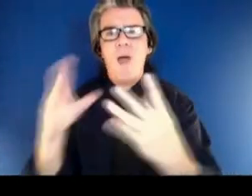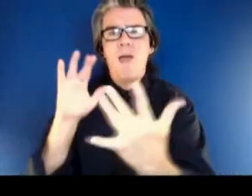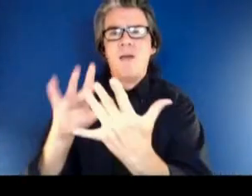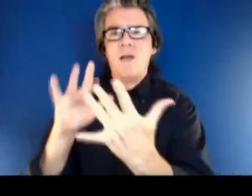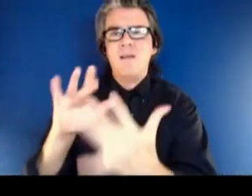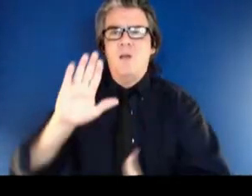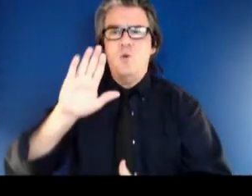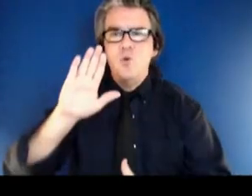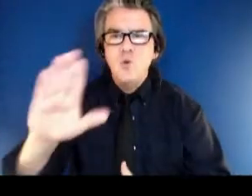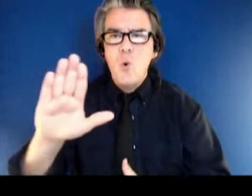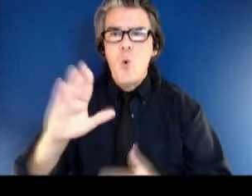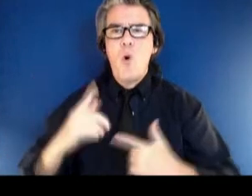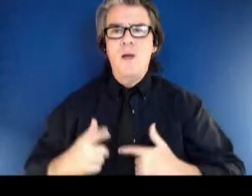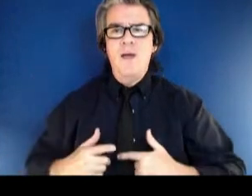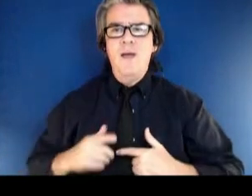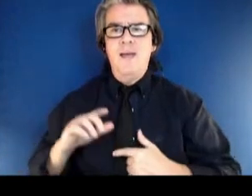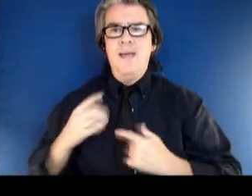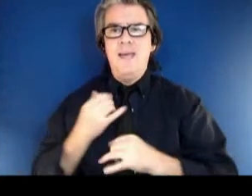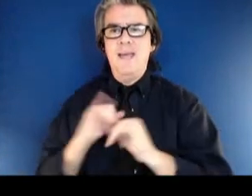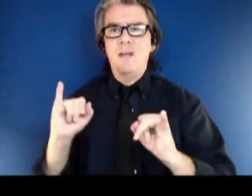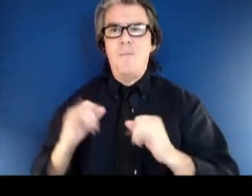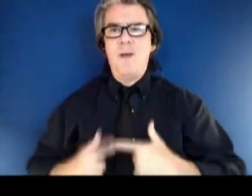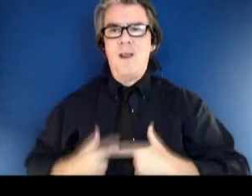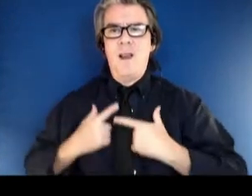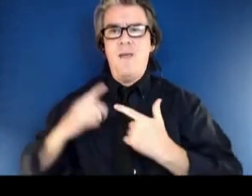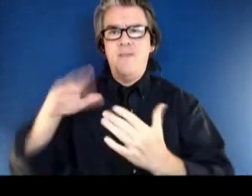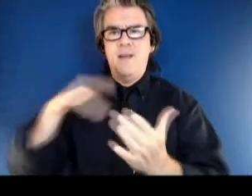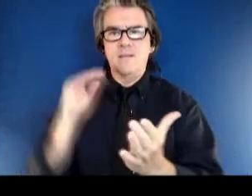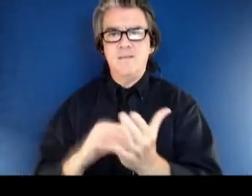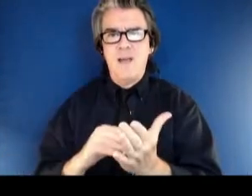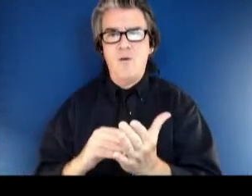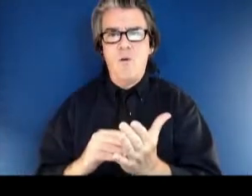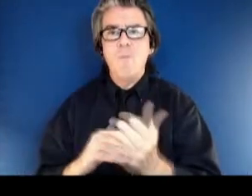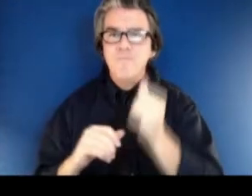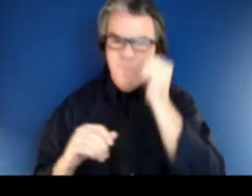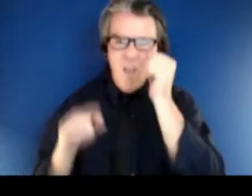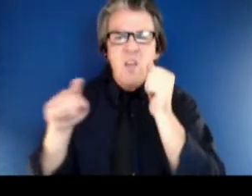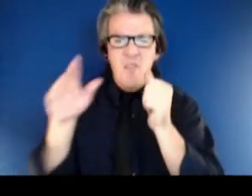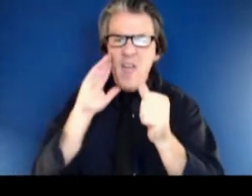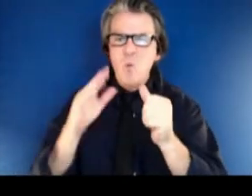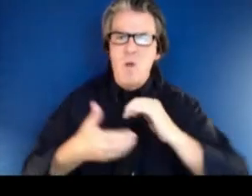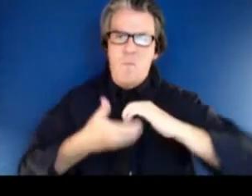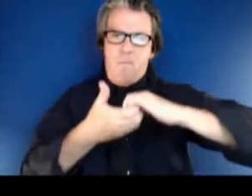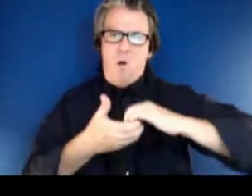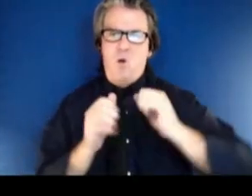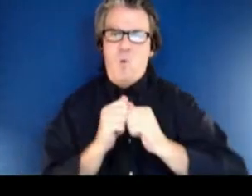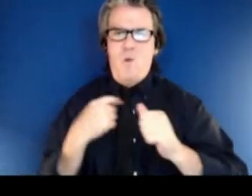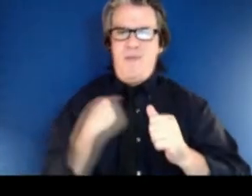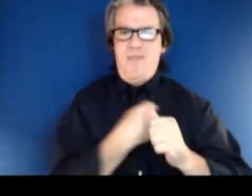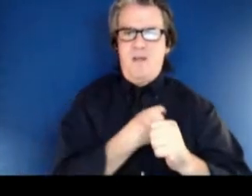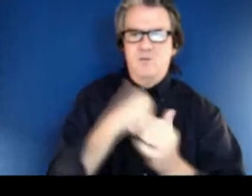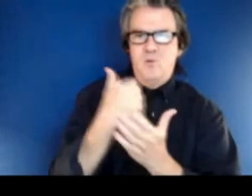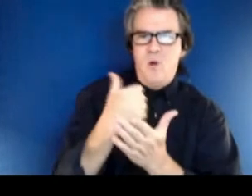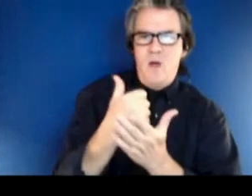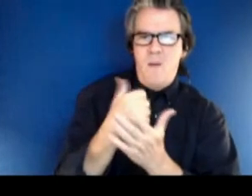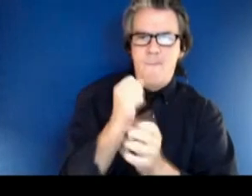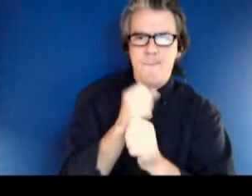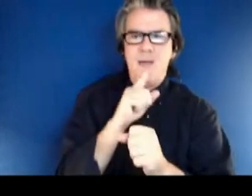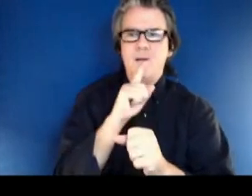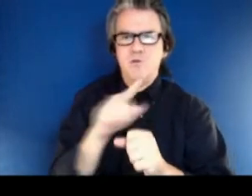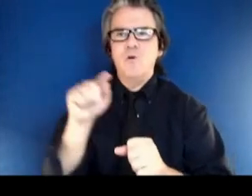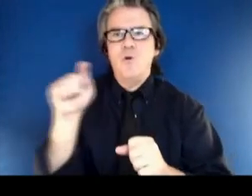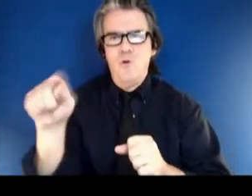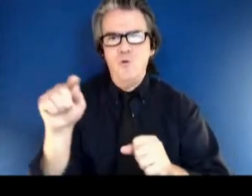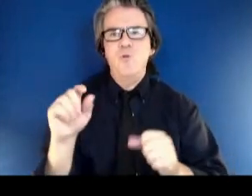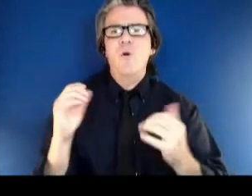planning process. Customers interested in learning about any of these and other available services in their community can also